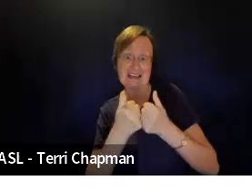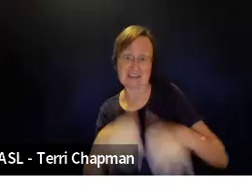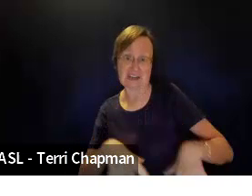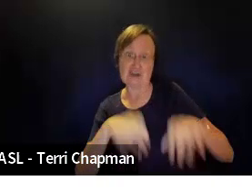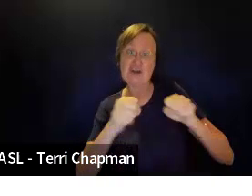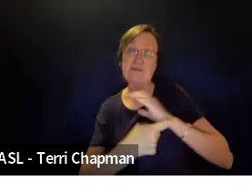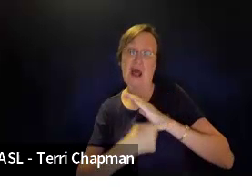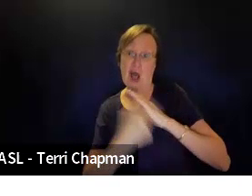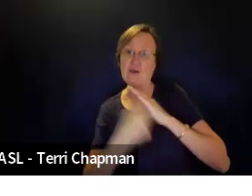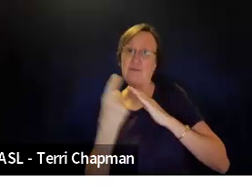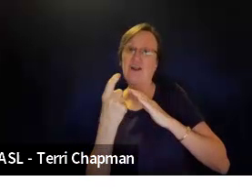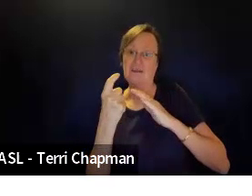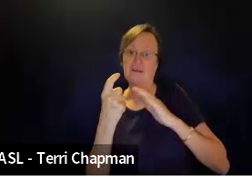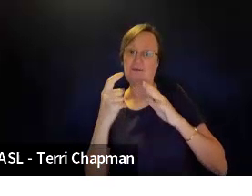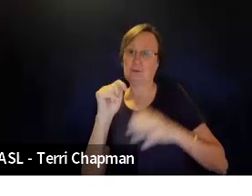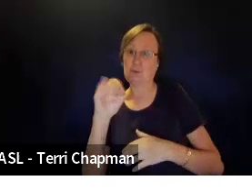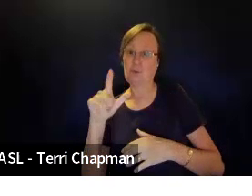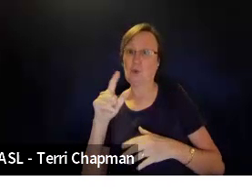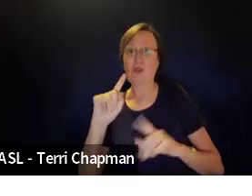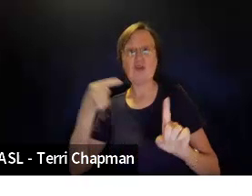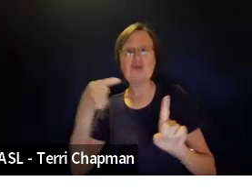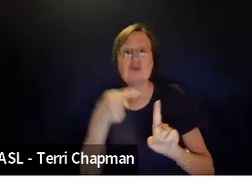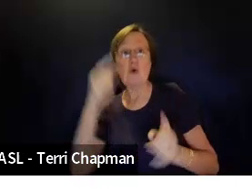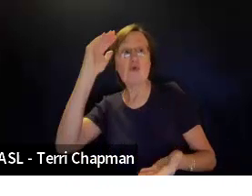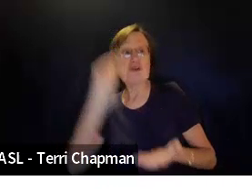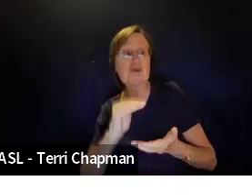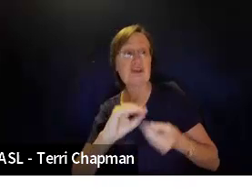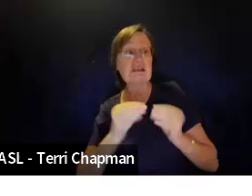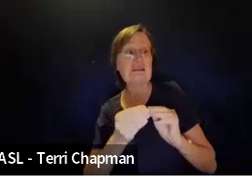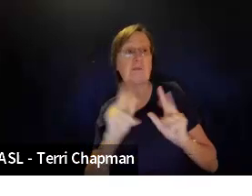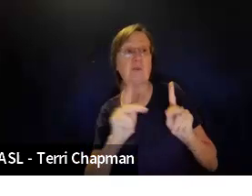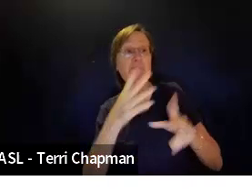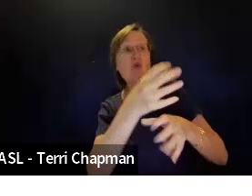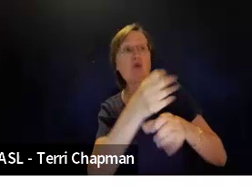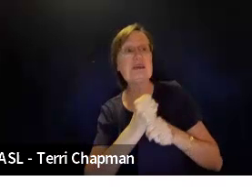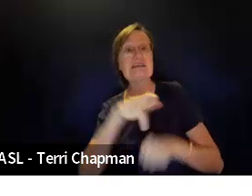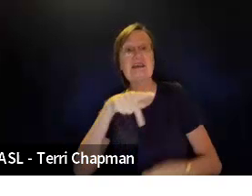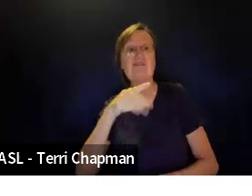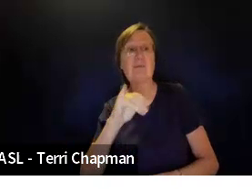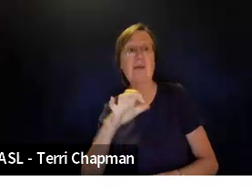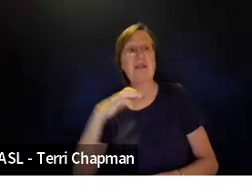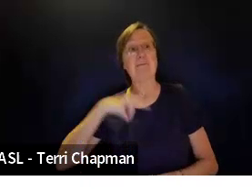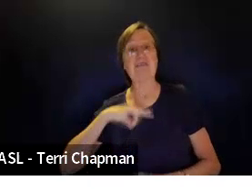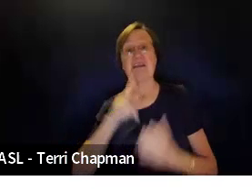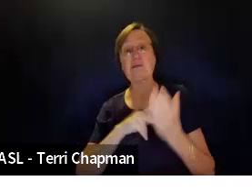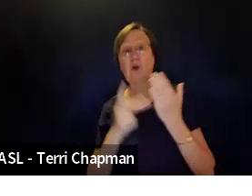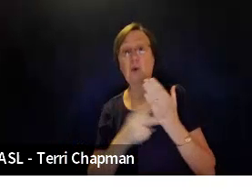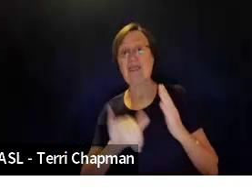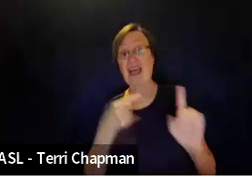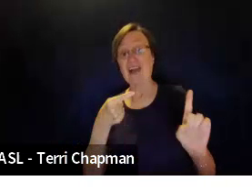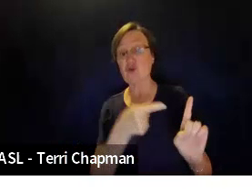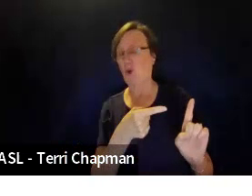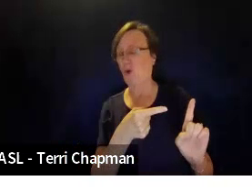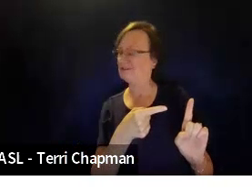of reducing the number of individual people who are recipients of public benefits programs, that is a goal that is explicitly